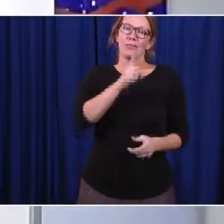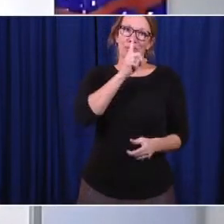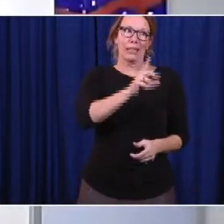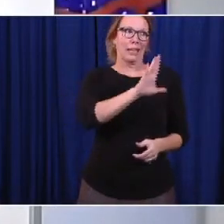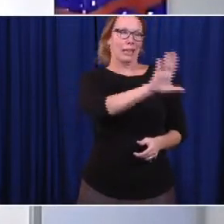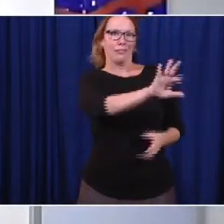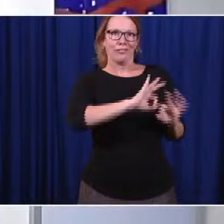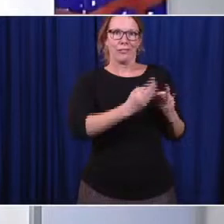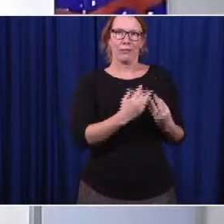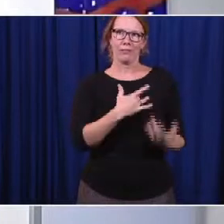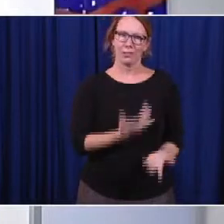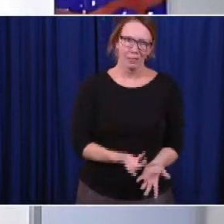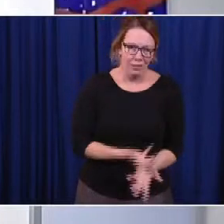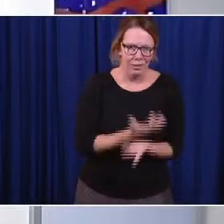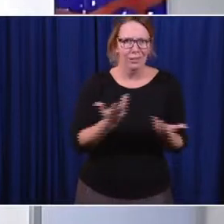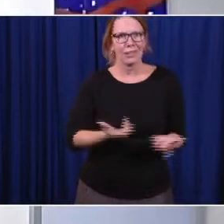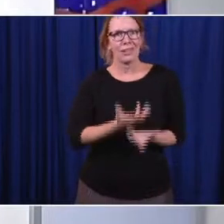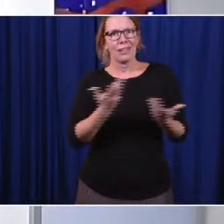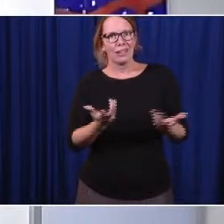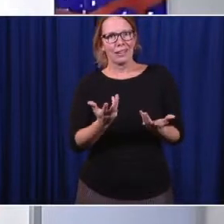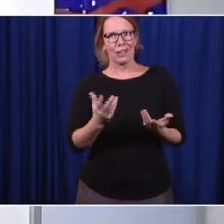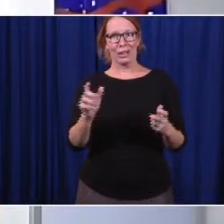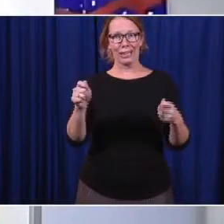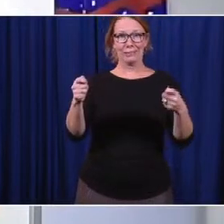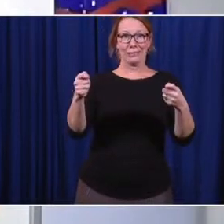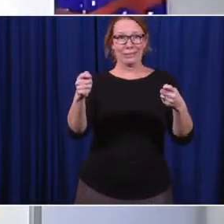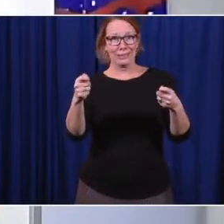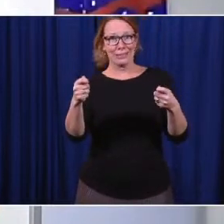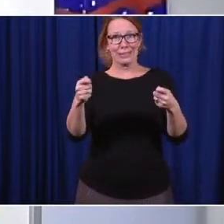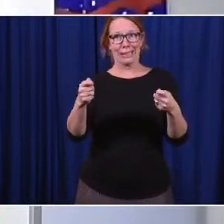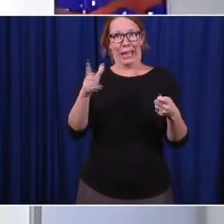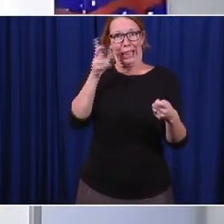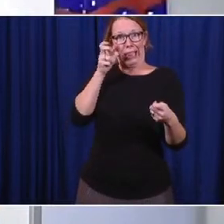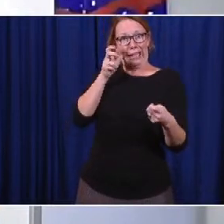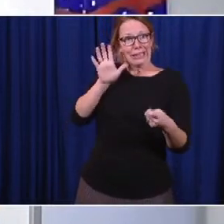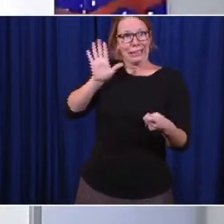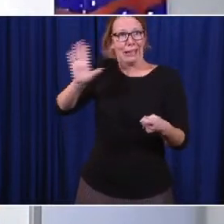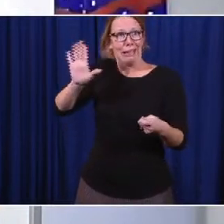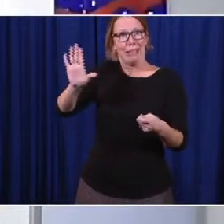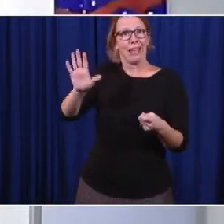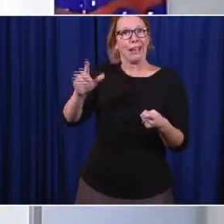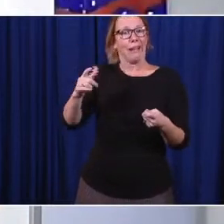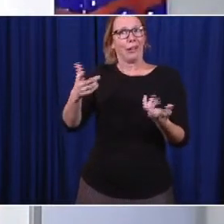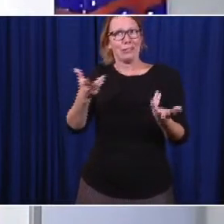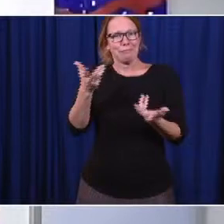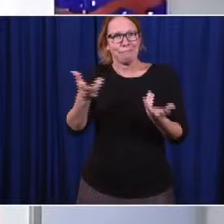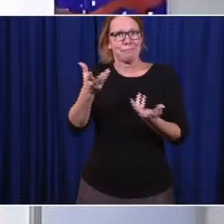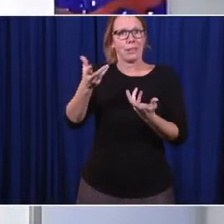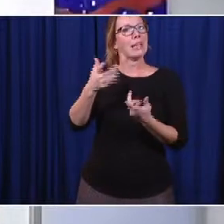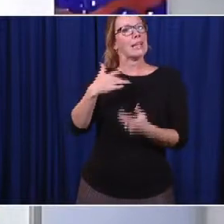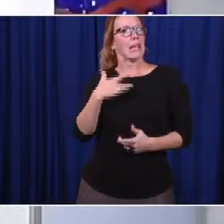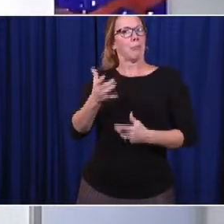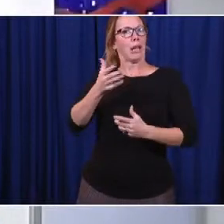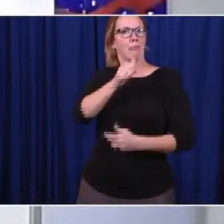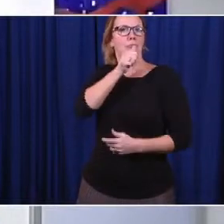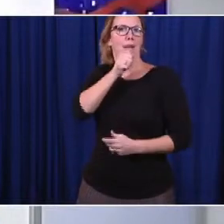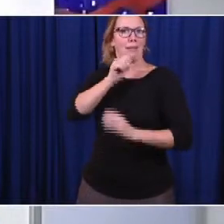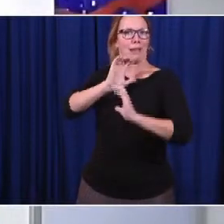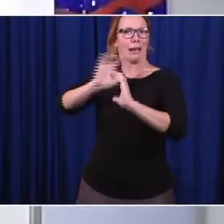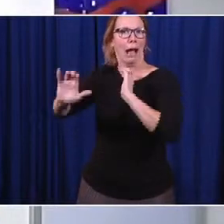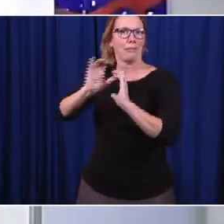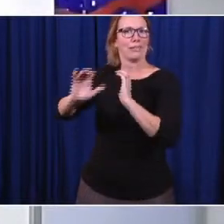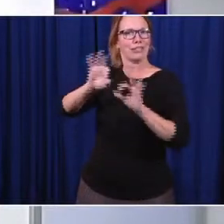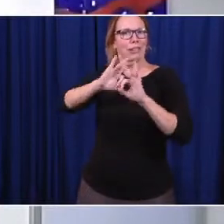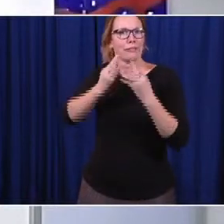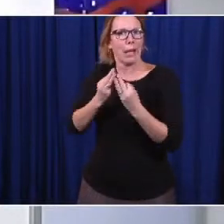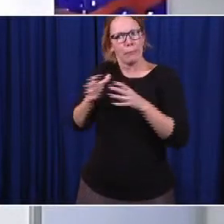caregivers here too. The team holding that iPad, listening to those conversations, typically those are private conversations that happen amongst loved